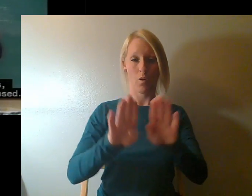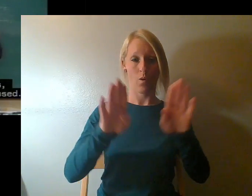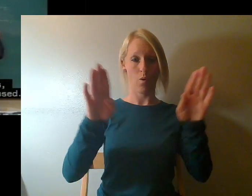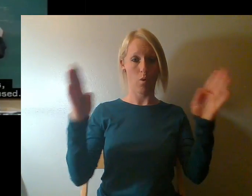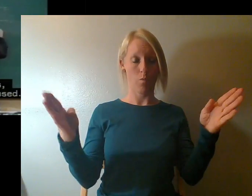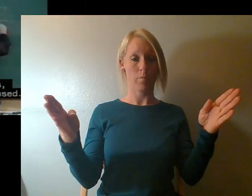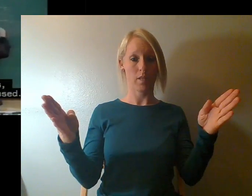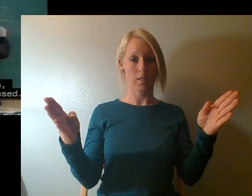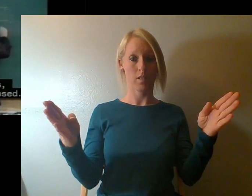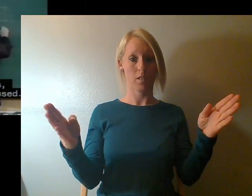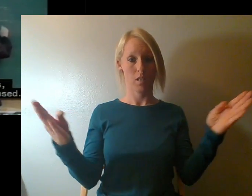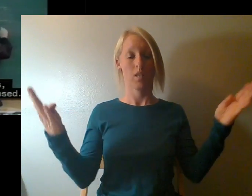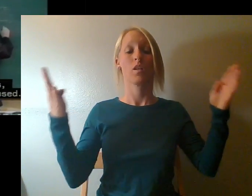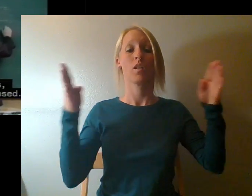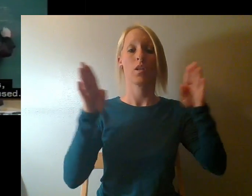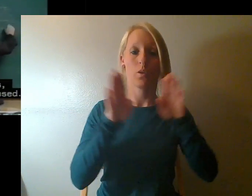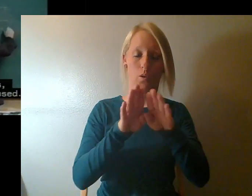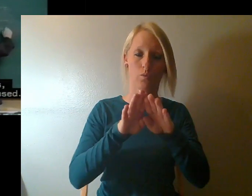and closed.